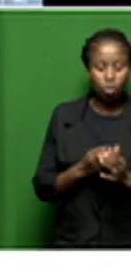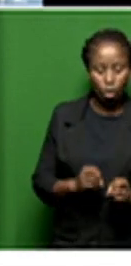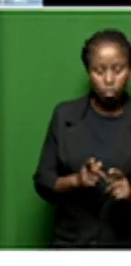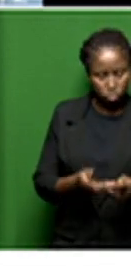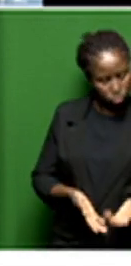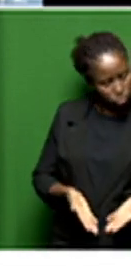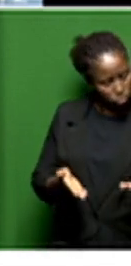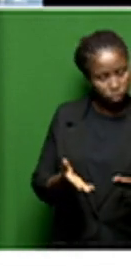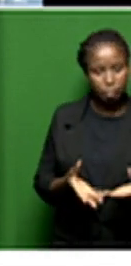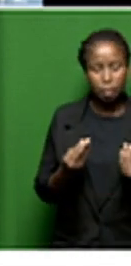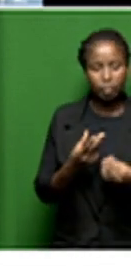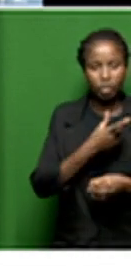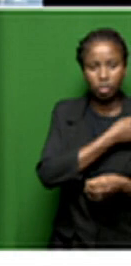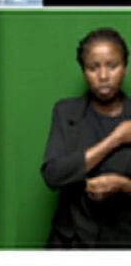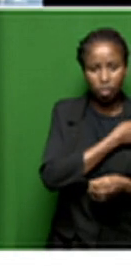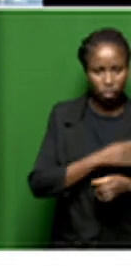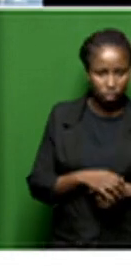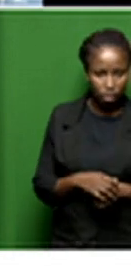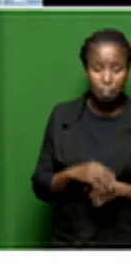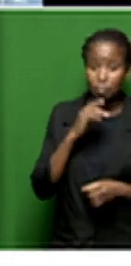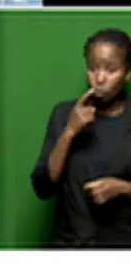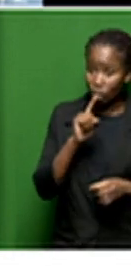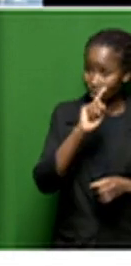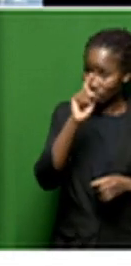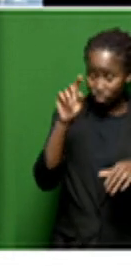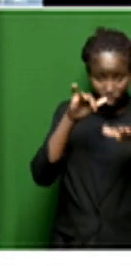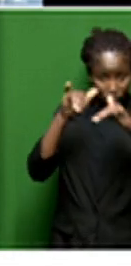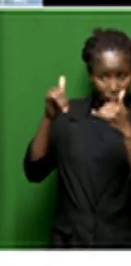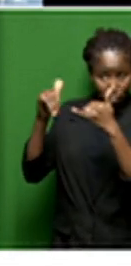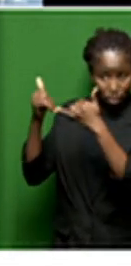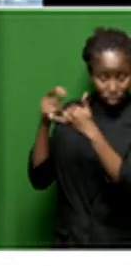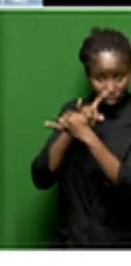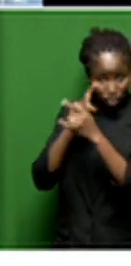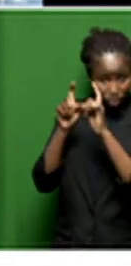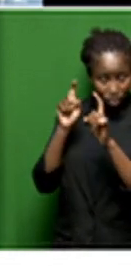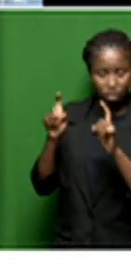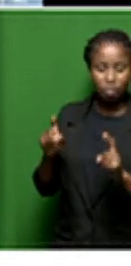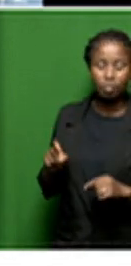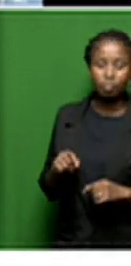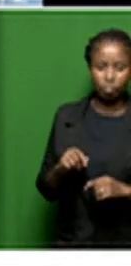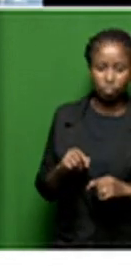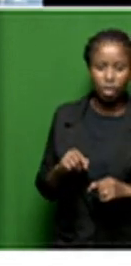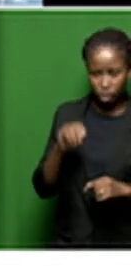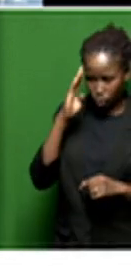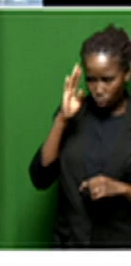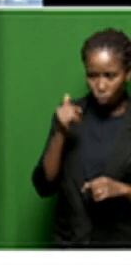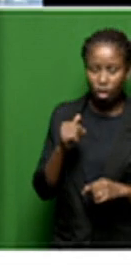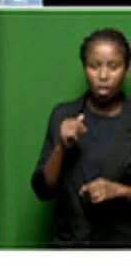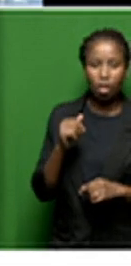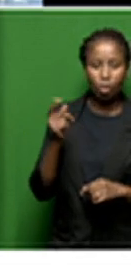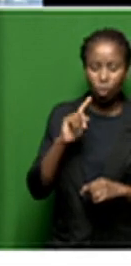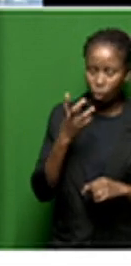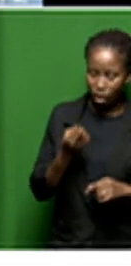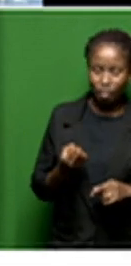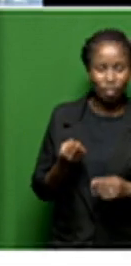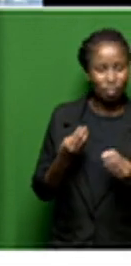vaccinated. Yeah. And that means big employers giving time off for workers. We know we've all got busy lives, we've got